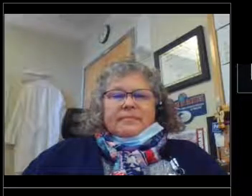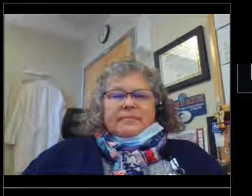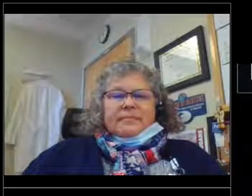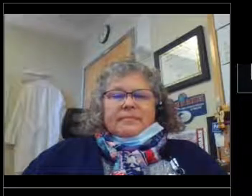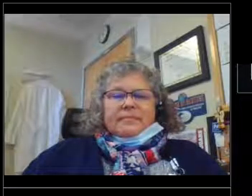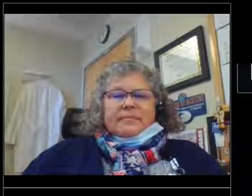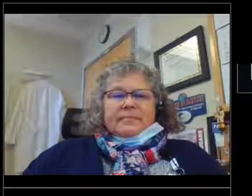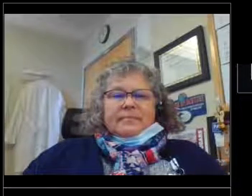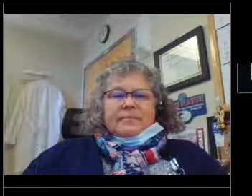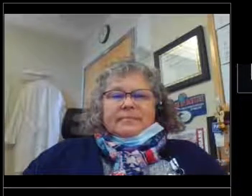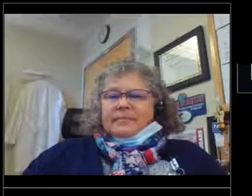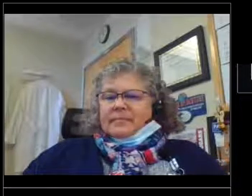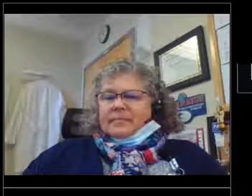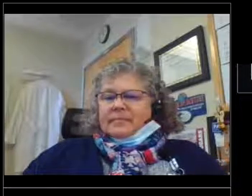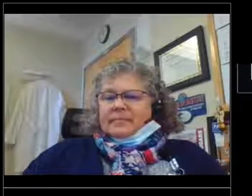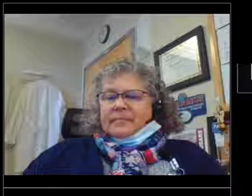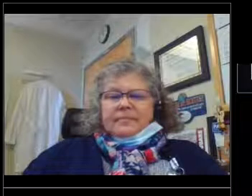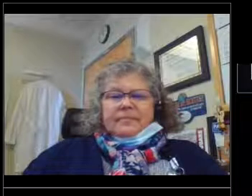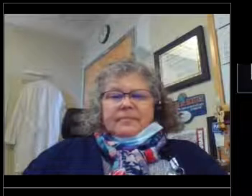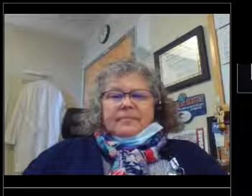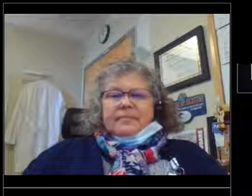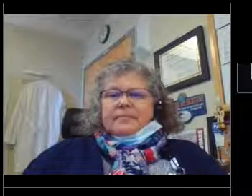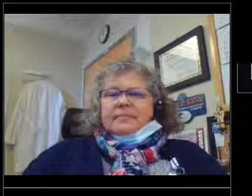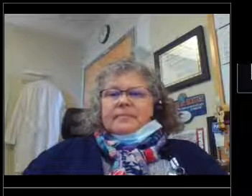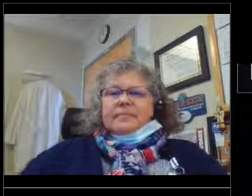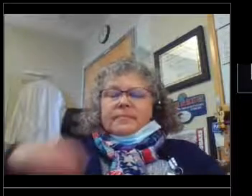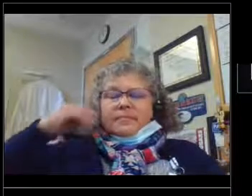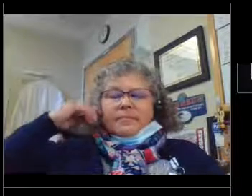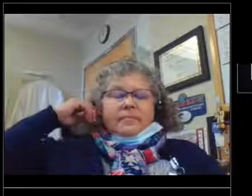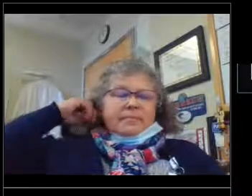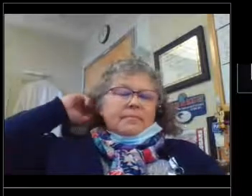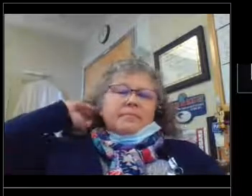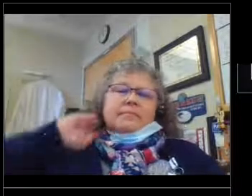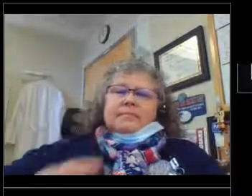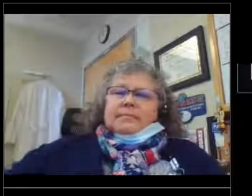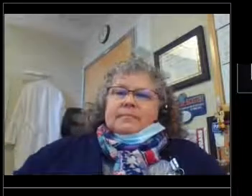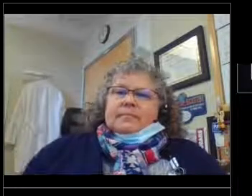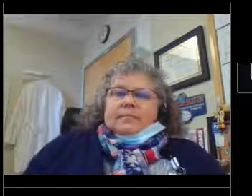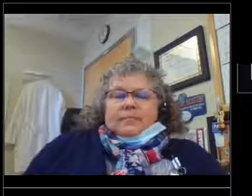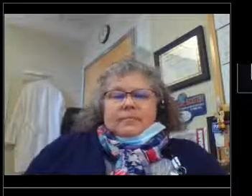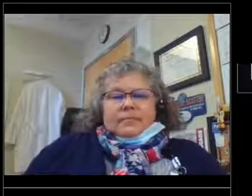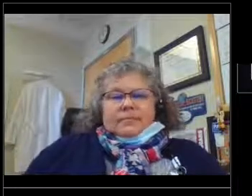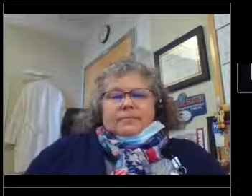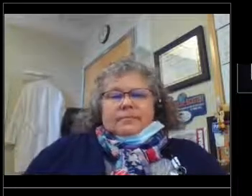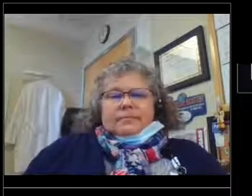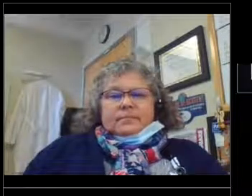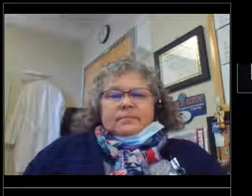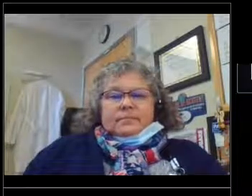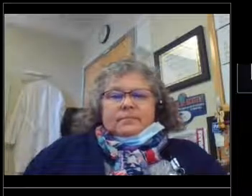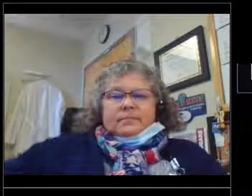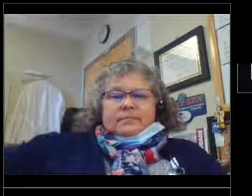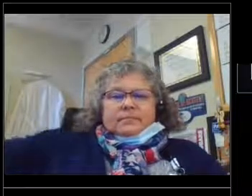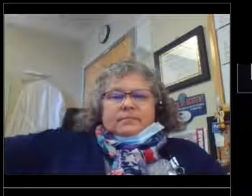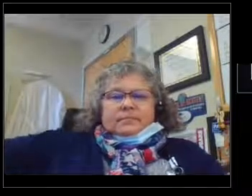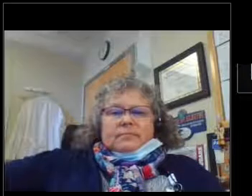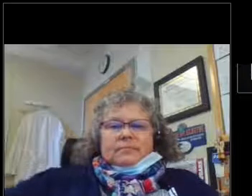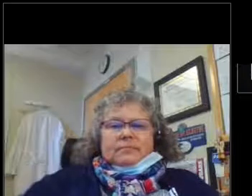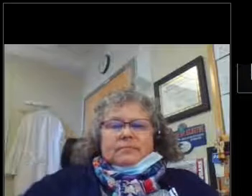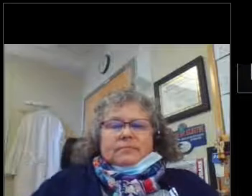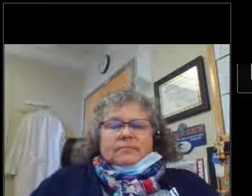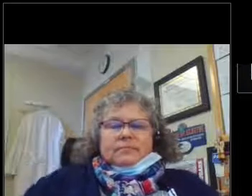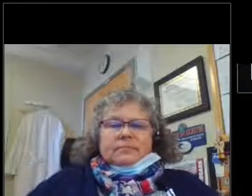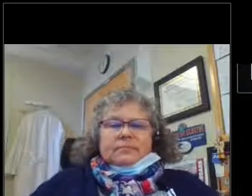Another change that the law is bringing in July is that all PAs are going to be under the medical commission. There